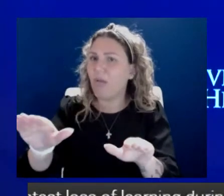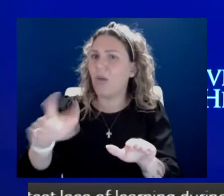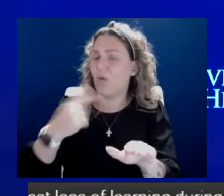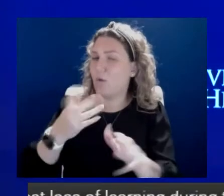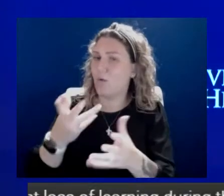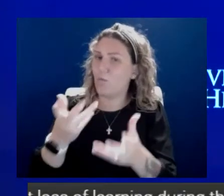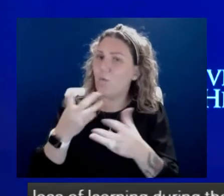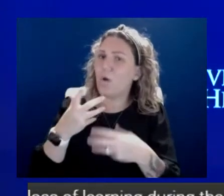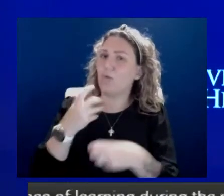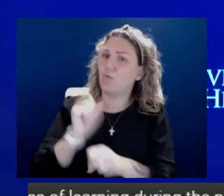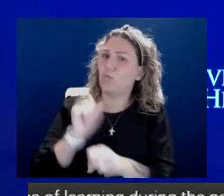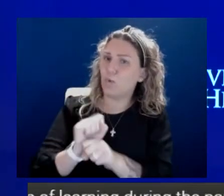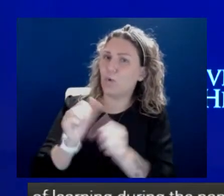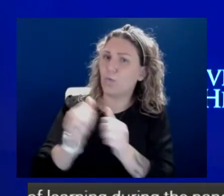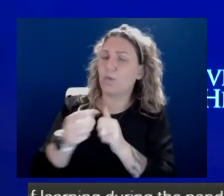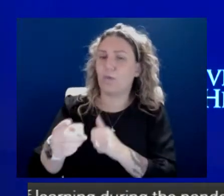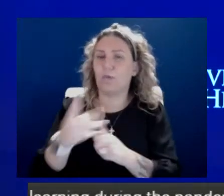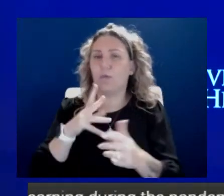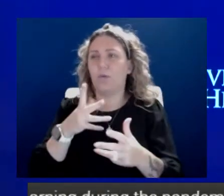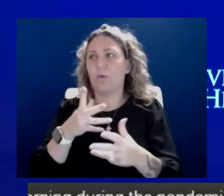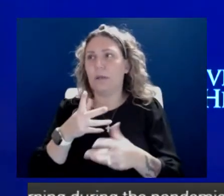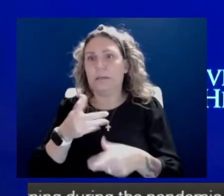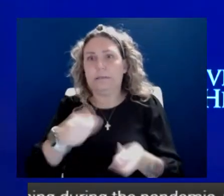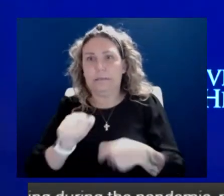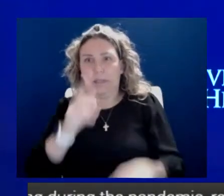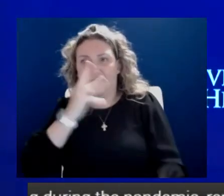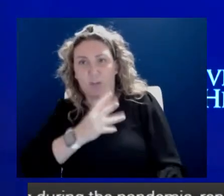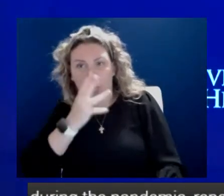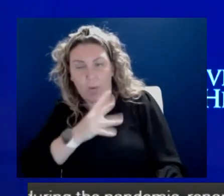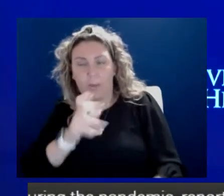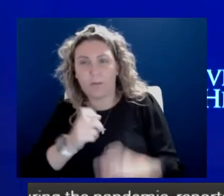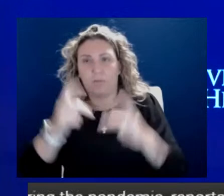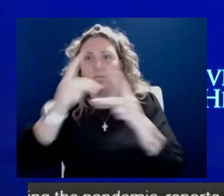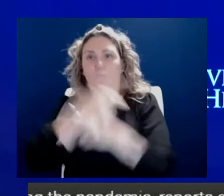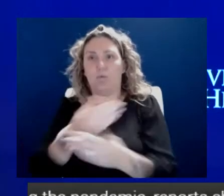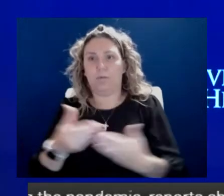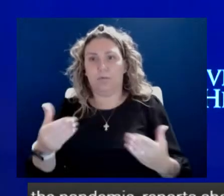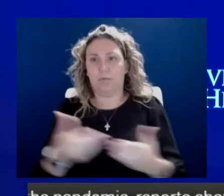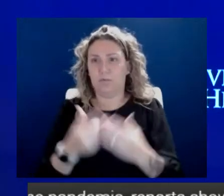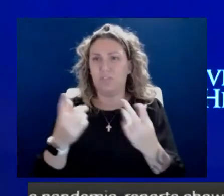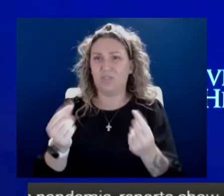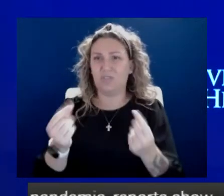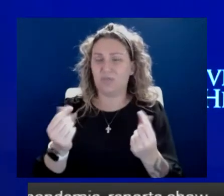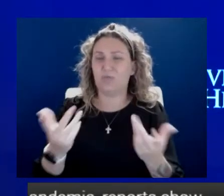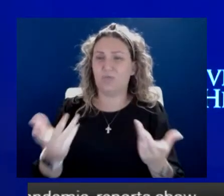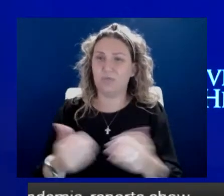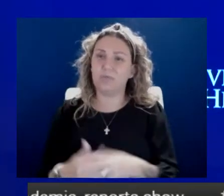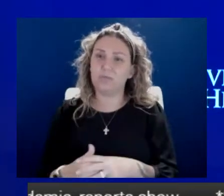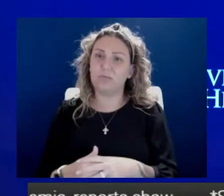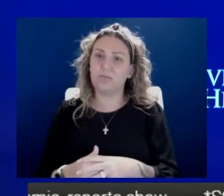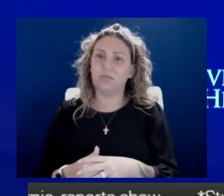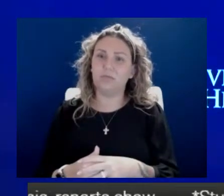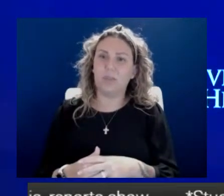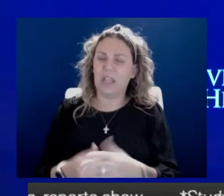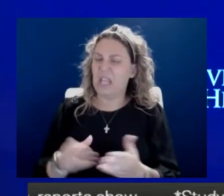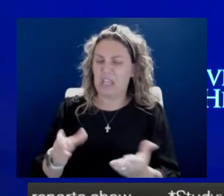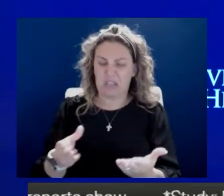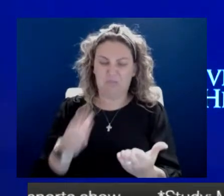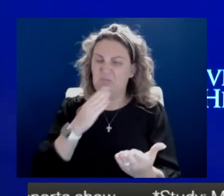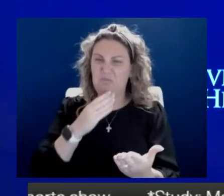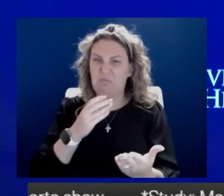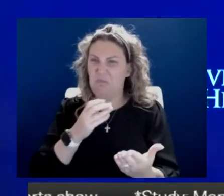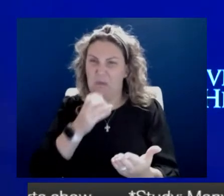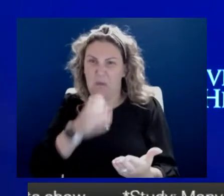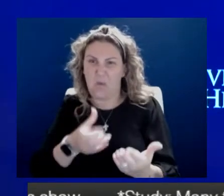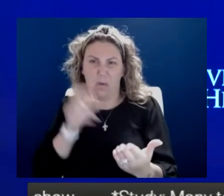instead of just trying to ignore it. Sometimes that's the worst thing to do, is to just kind of think, I don't want to look at this right now, but